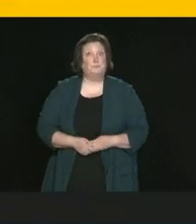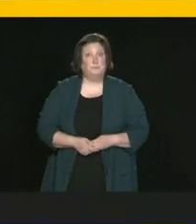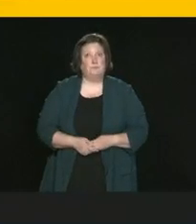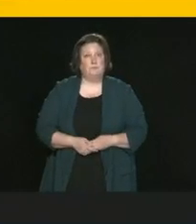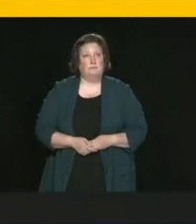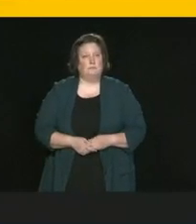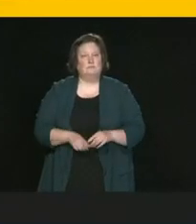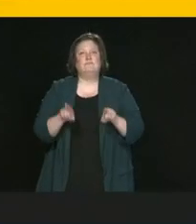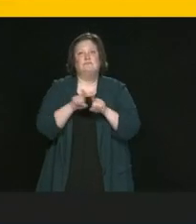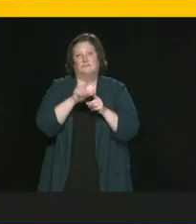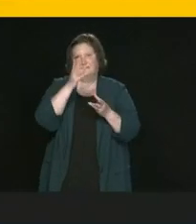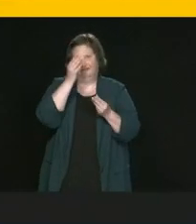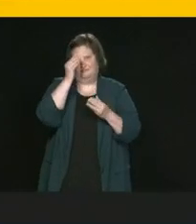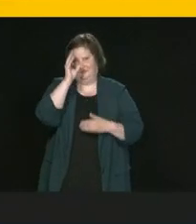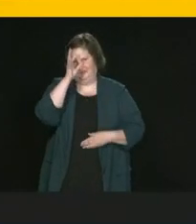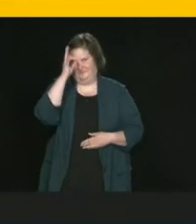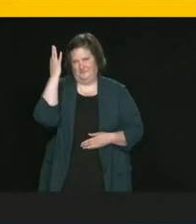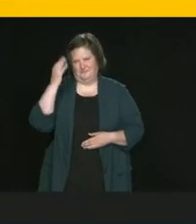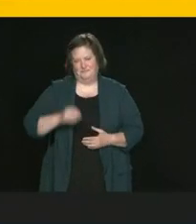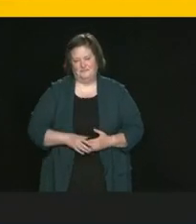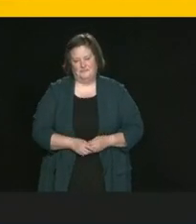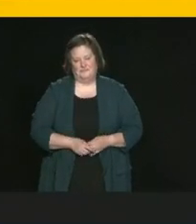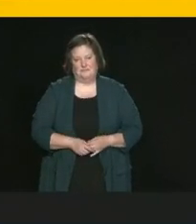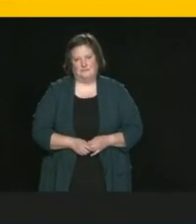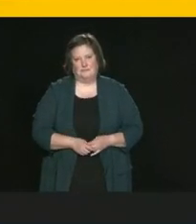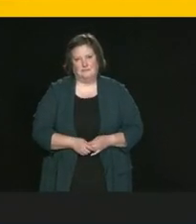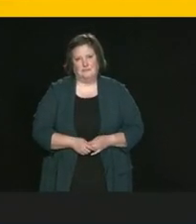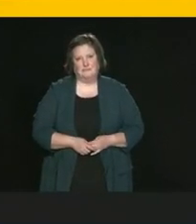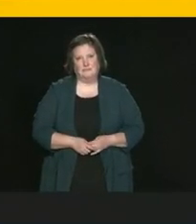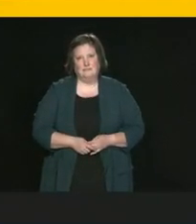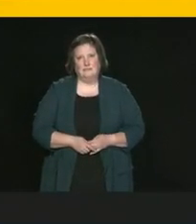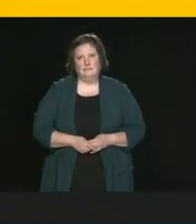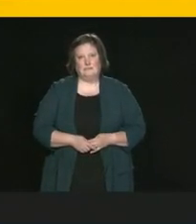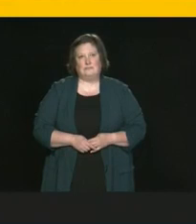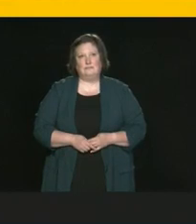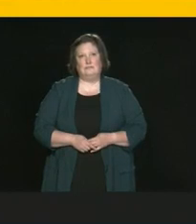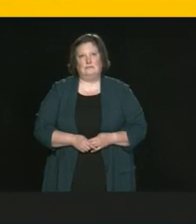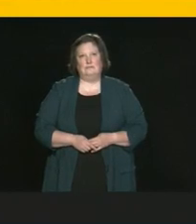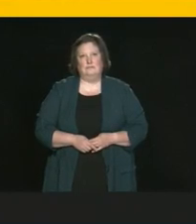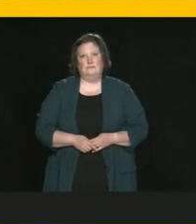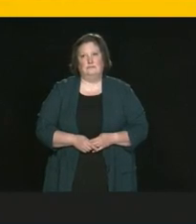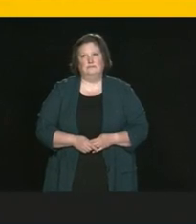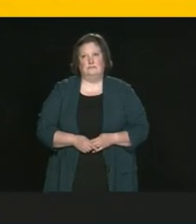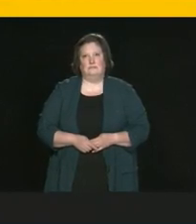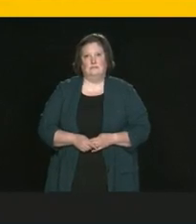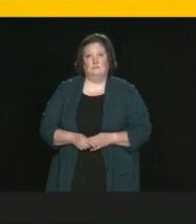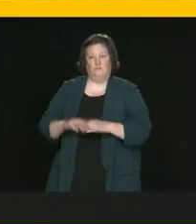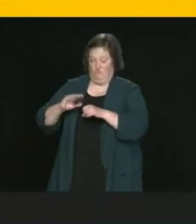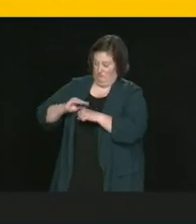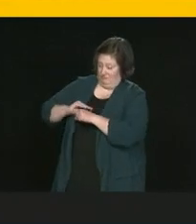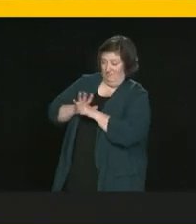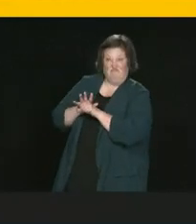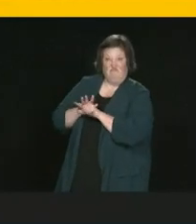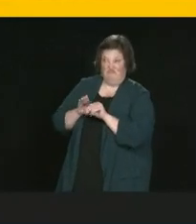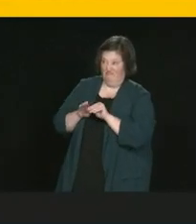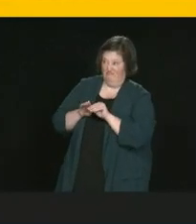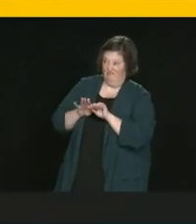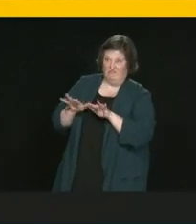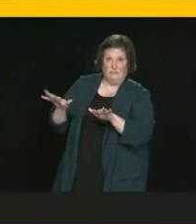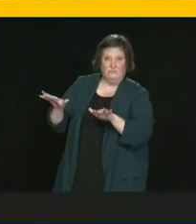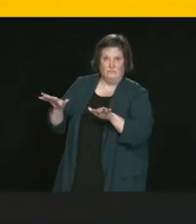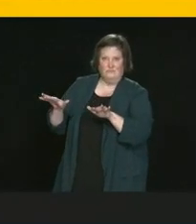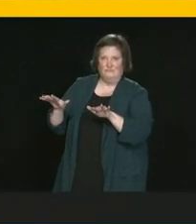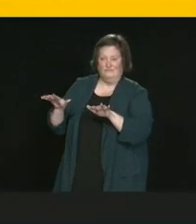On sait que cette pandémie we know that this pandemic has highlighted the challenges,